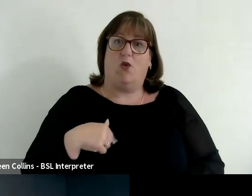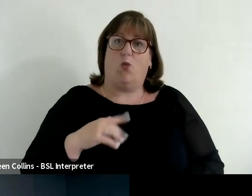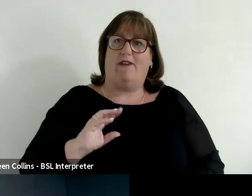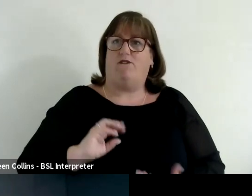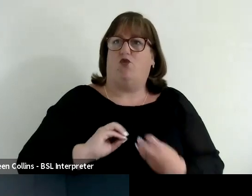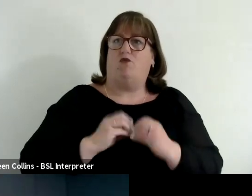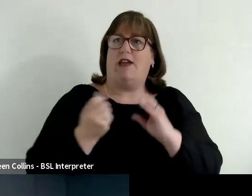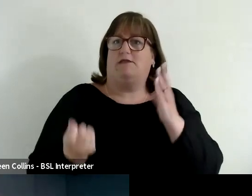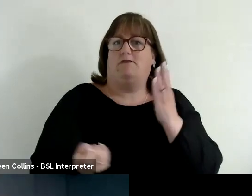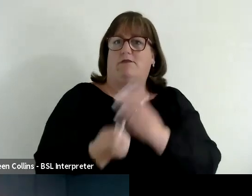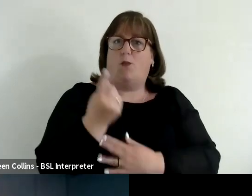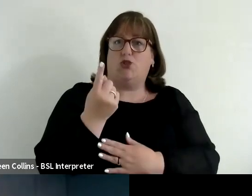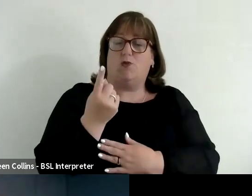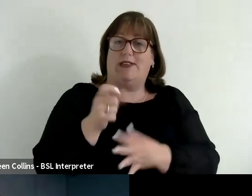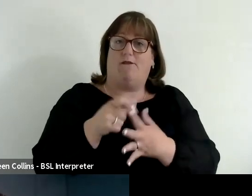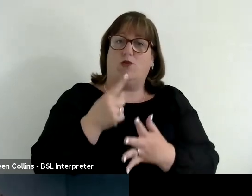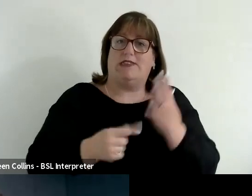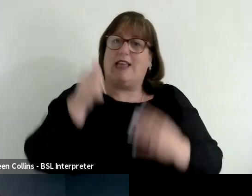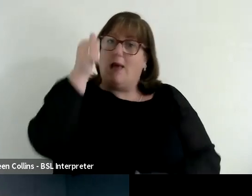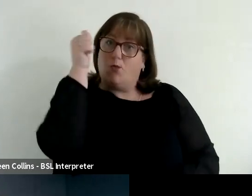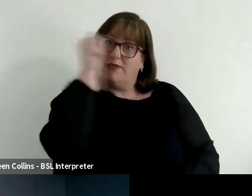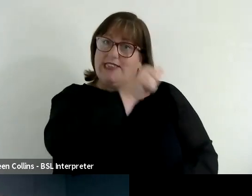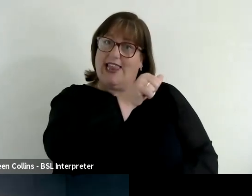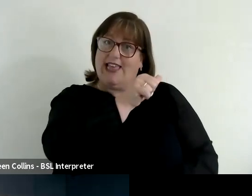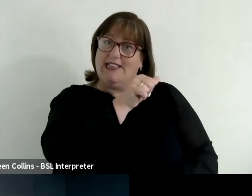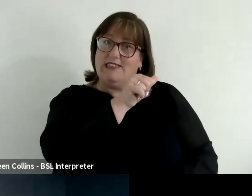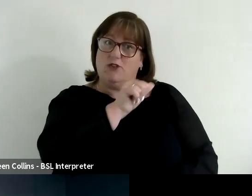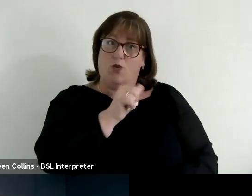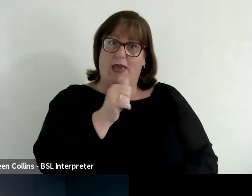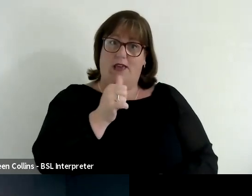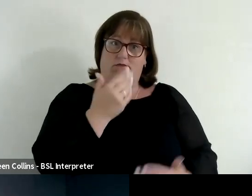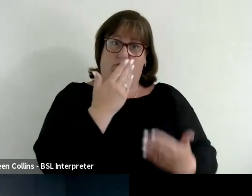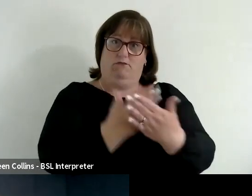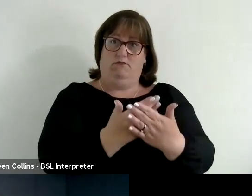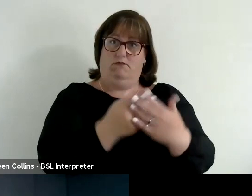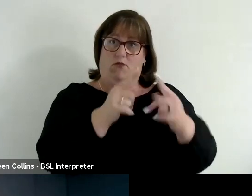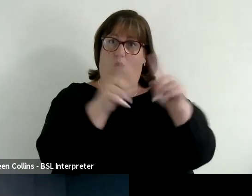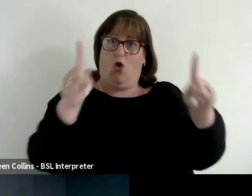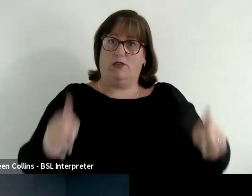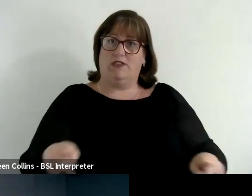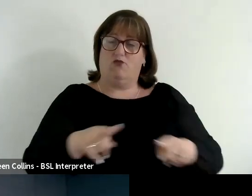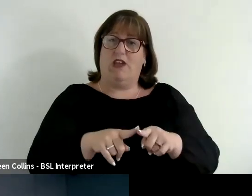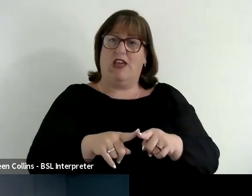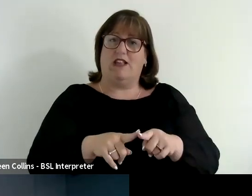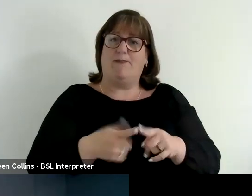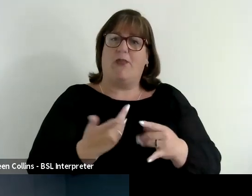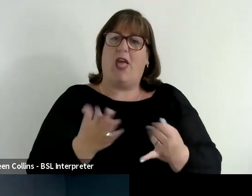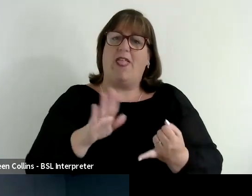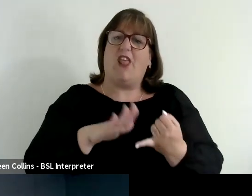talent to be on screen, to be front facing on screen. So the last leg came out of London